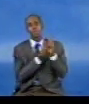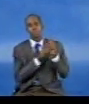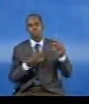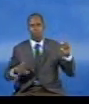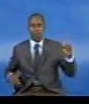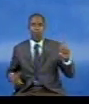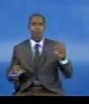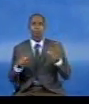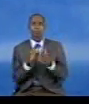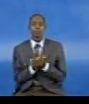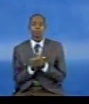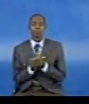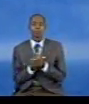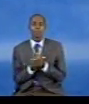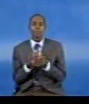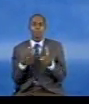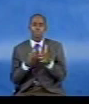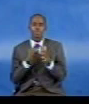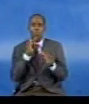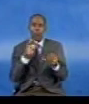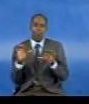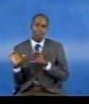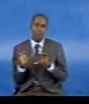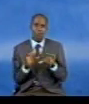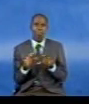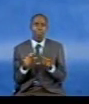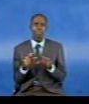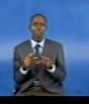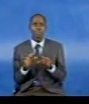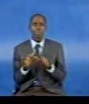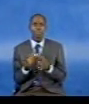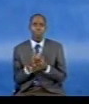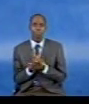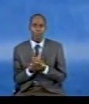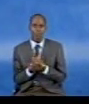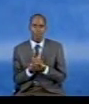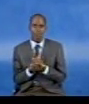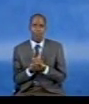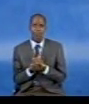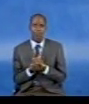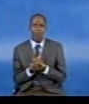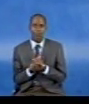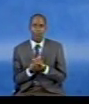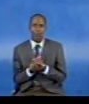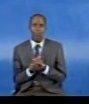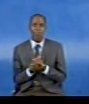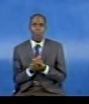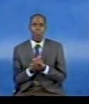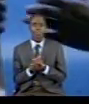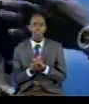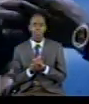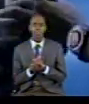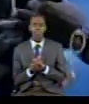It is gone. It is gone. Enjoy. So for Lord, I've been there. I'm sorry. You are fine.